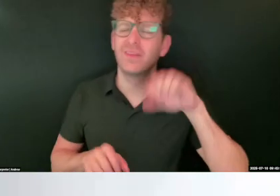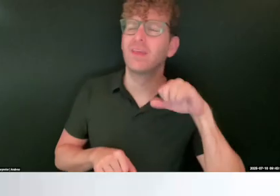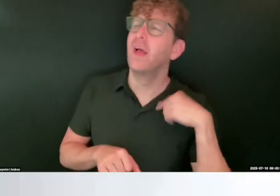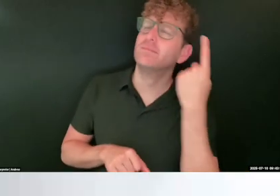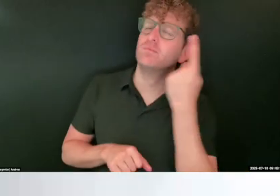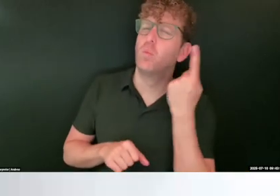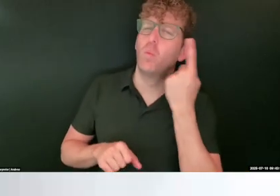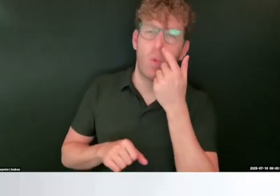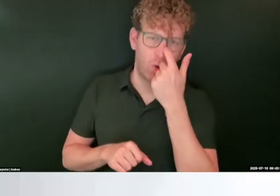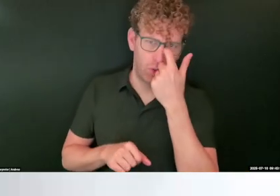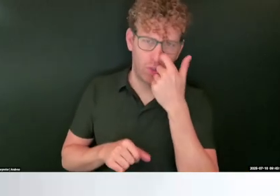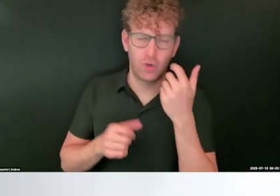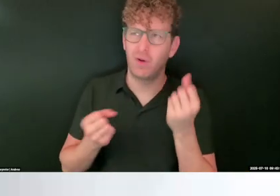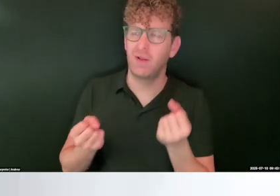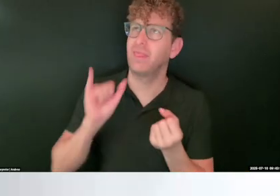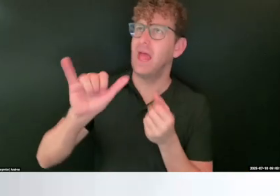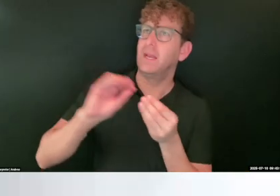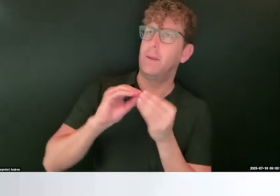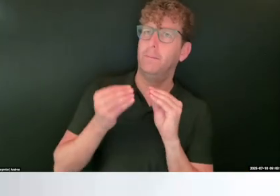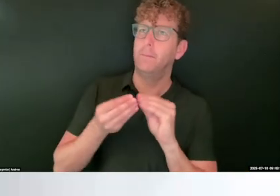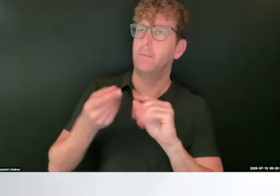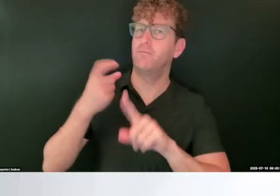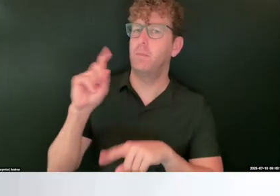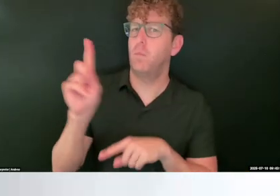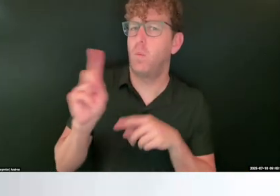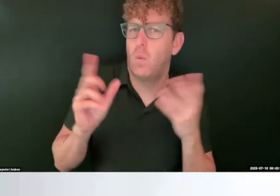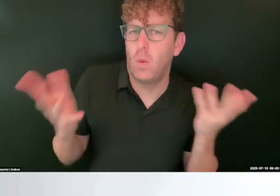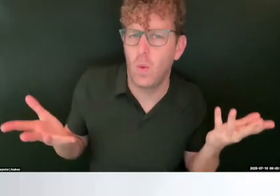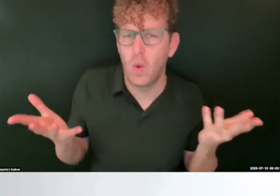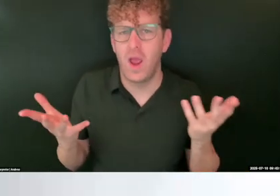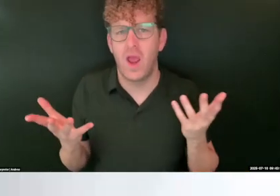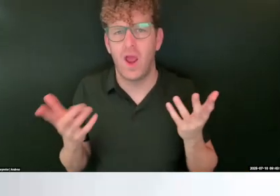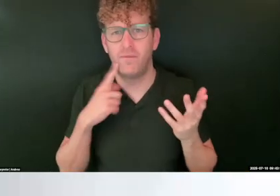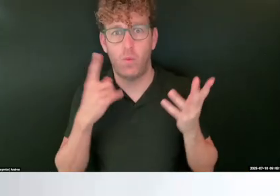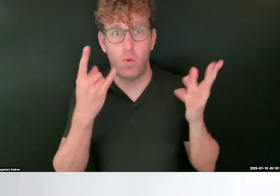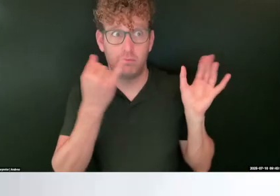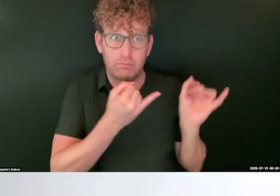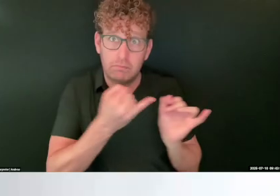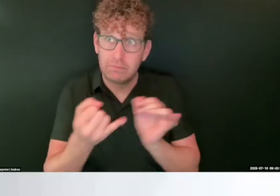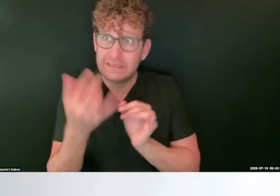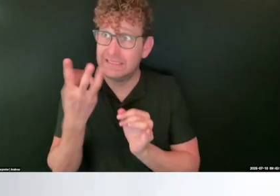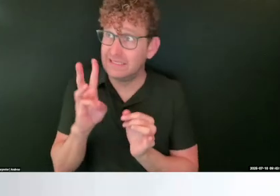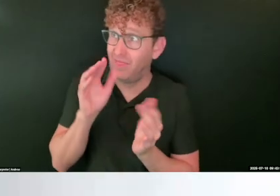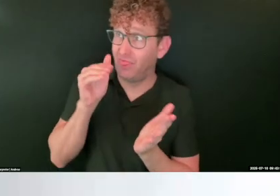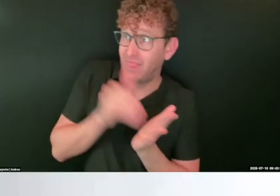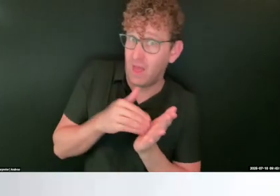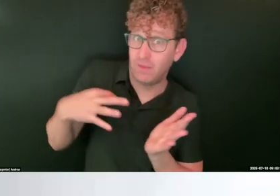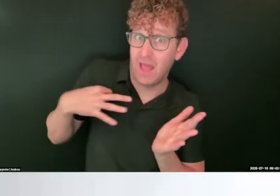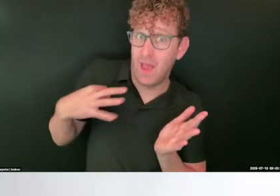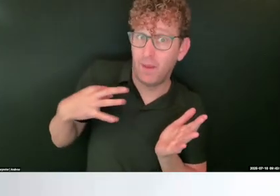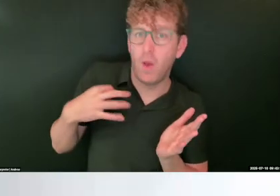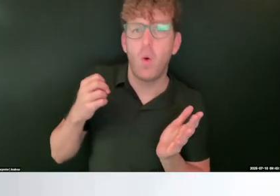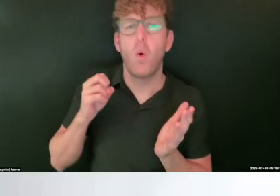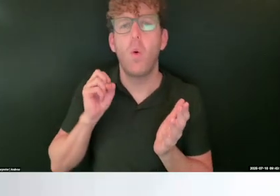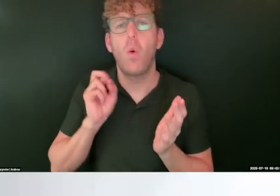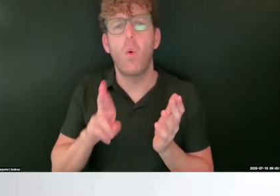how you got that number and if it's just a 1-for-1, like 16,000 applications directly equate to 196 million,